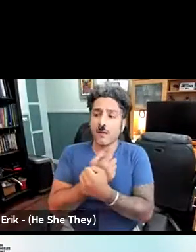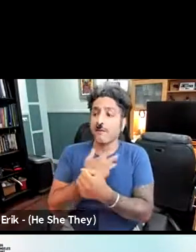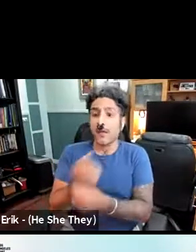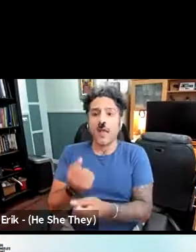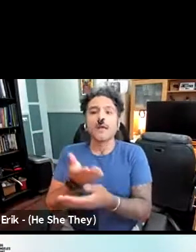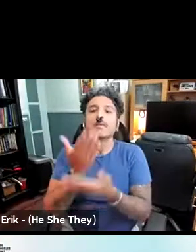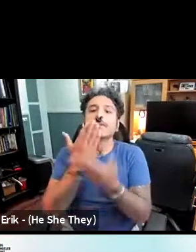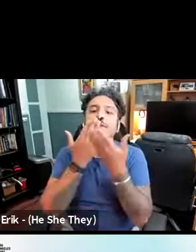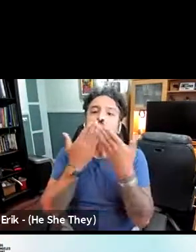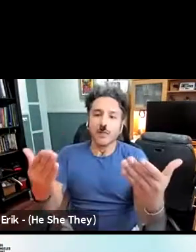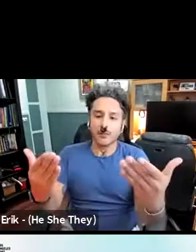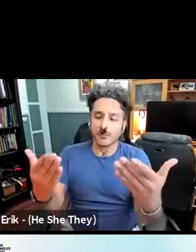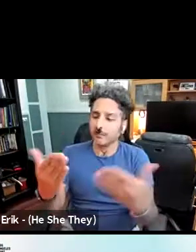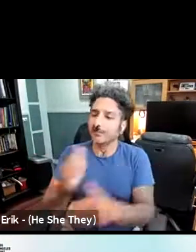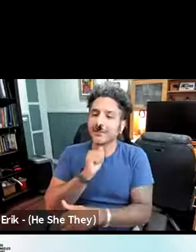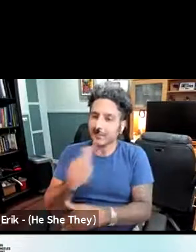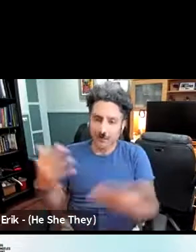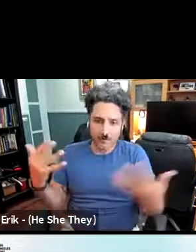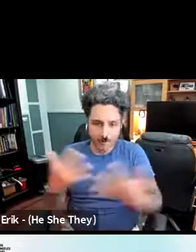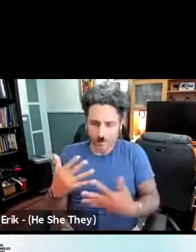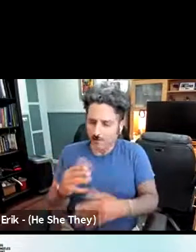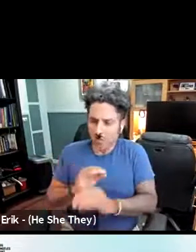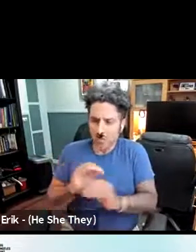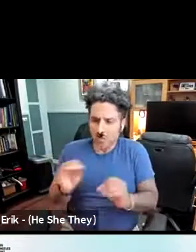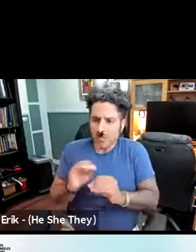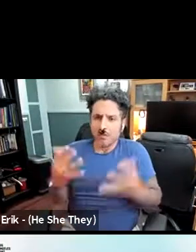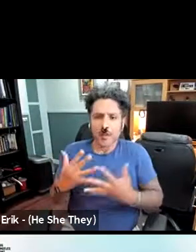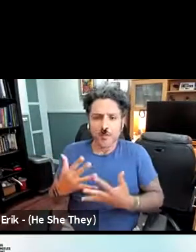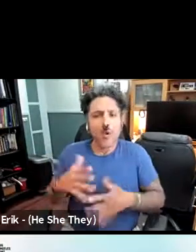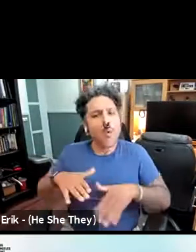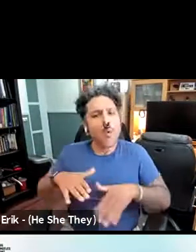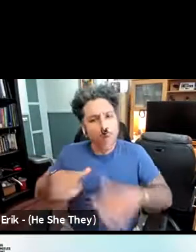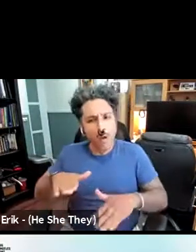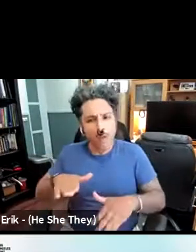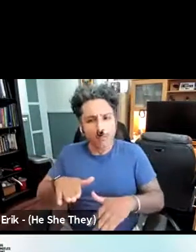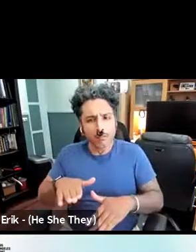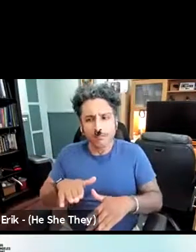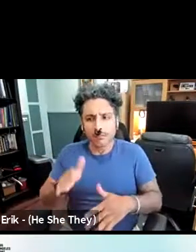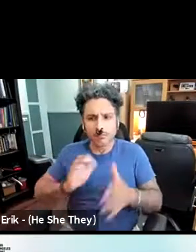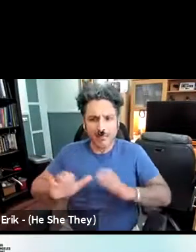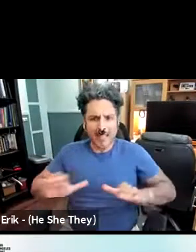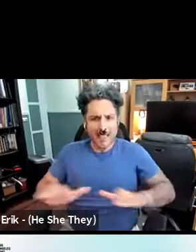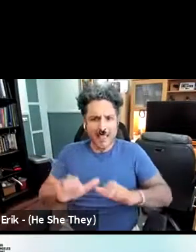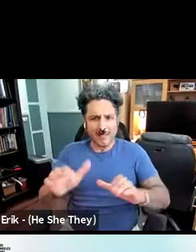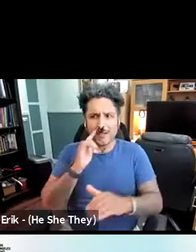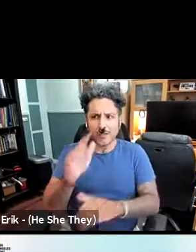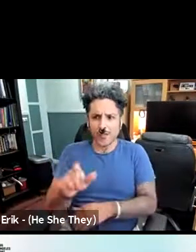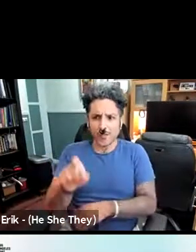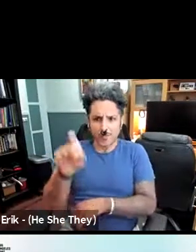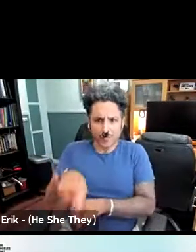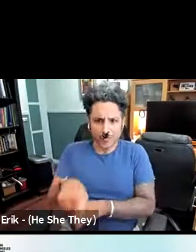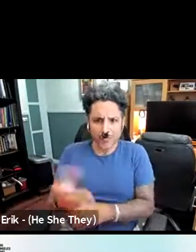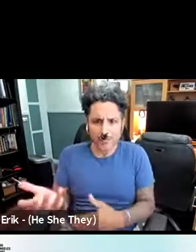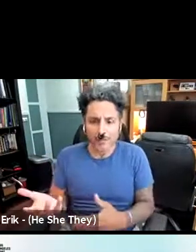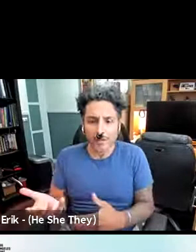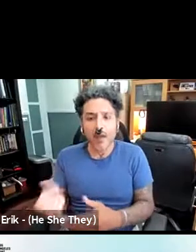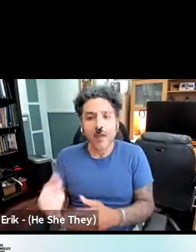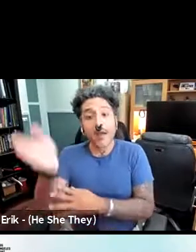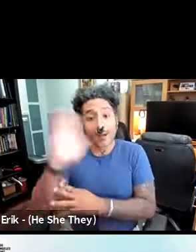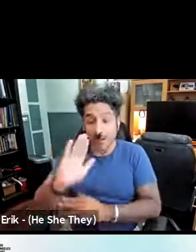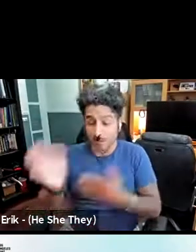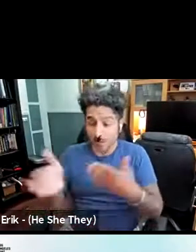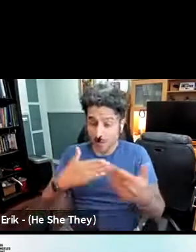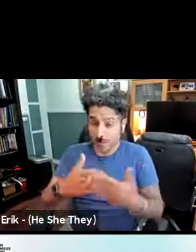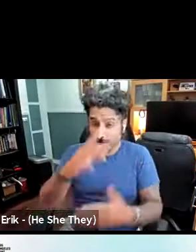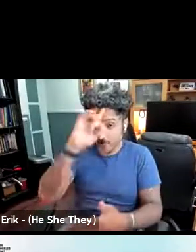afraid, because we have nothing to be afraid for. So walk like you belong, because you do, because God or whatever you believe in made room